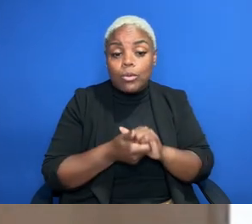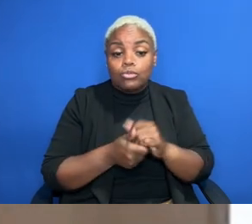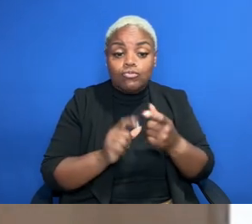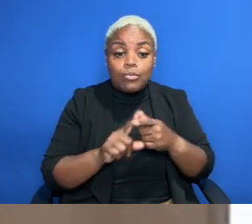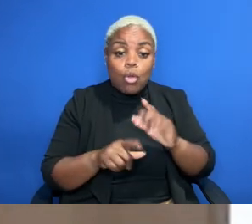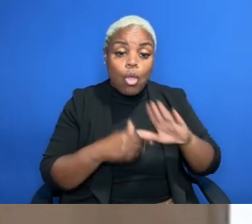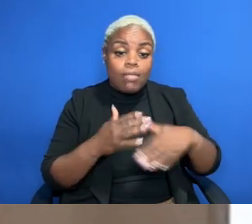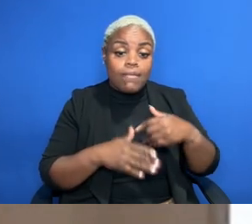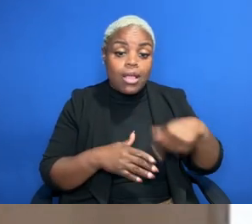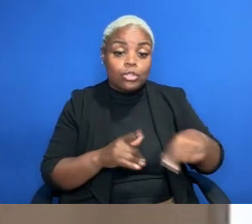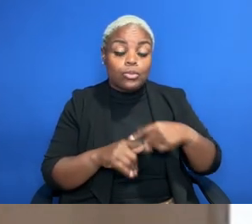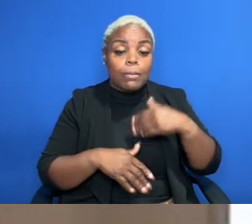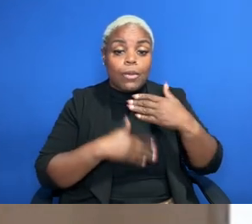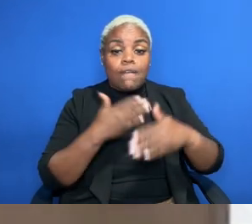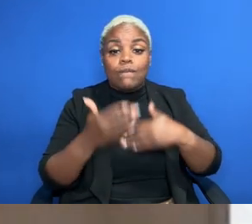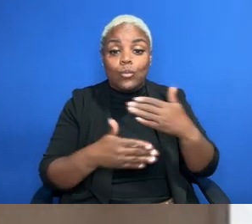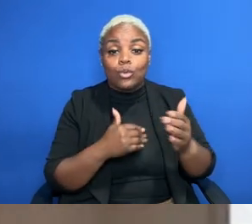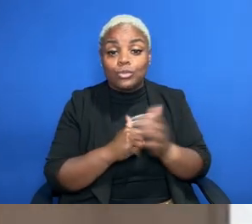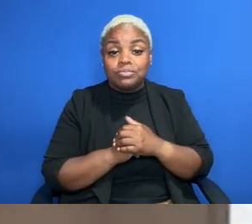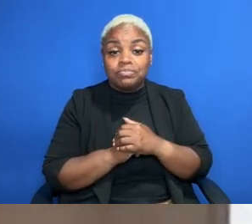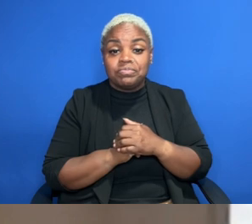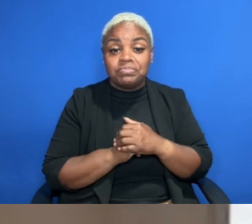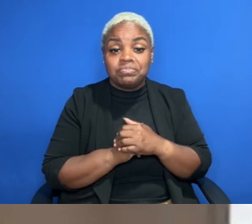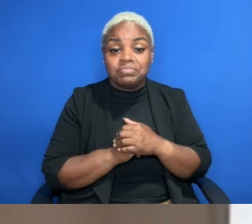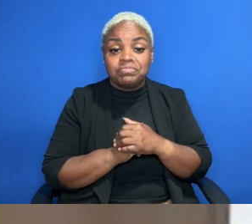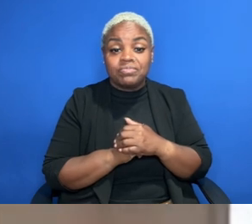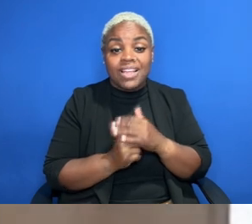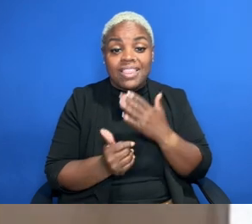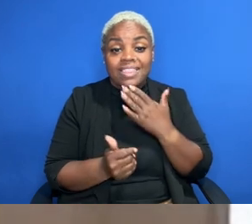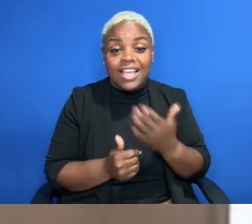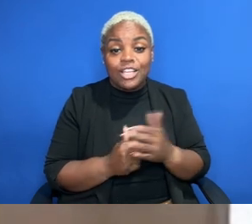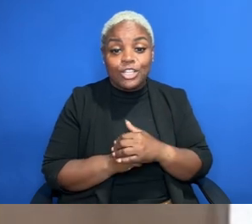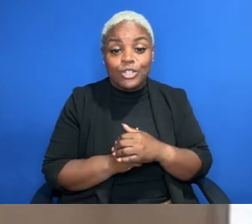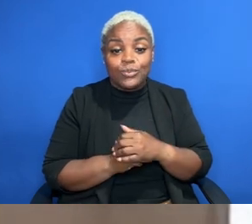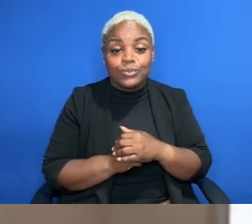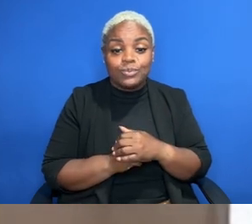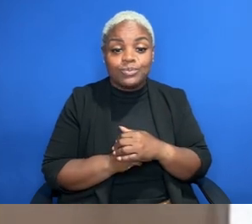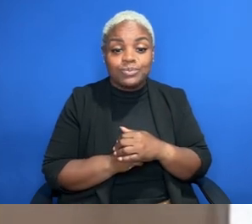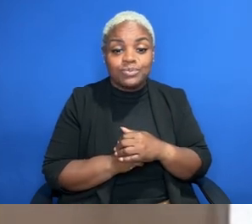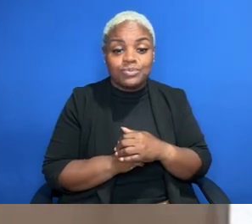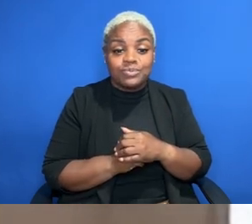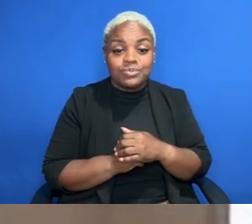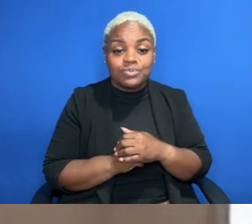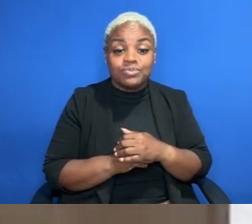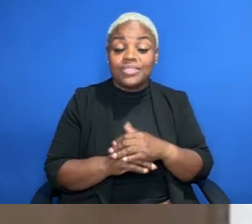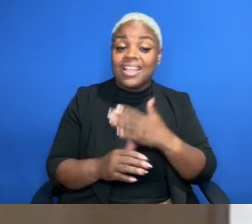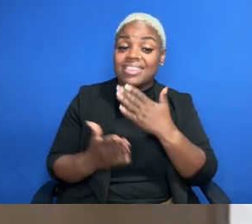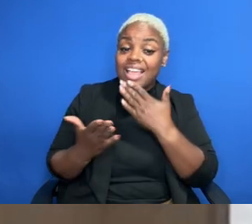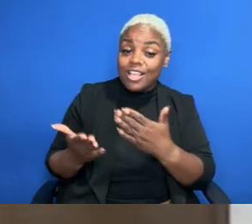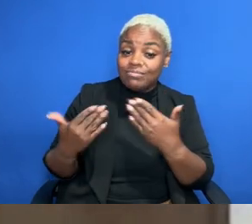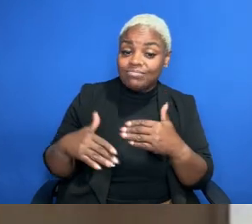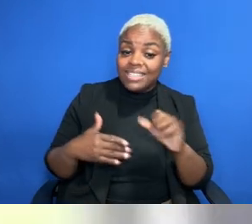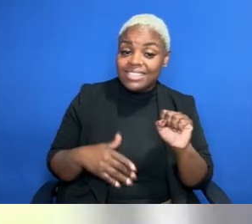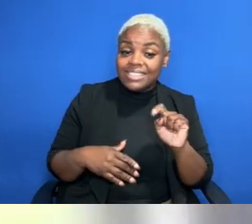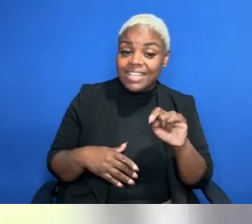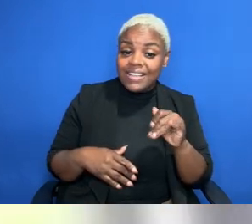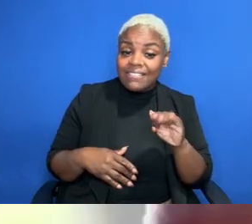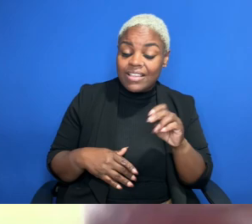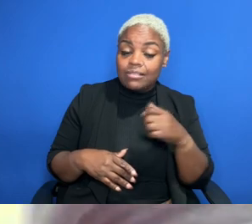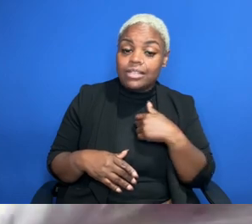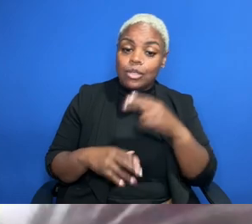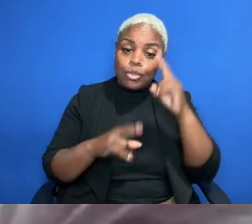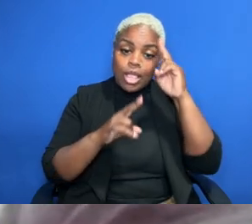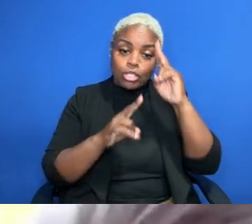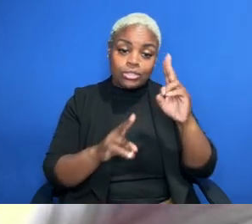will take collaboration and from all of us to move this forward. Thank you. Thank you very much,